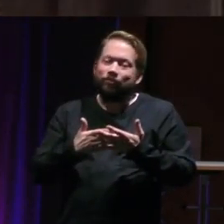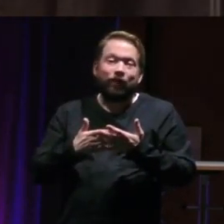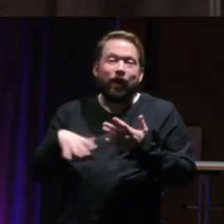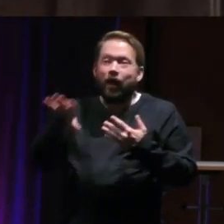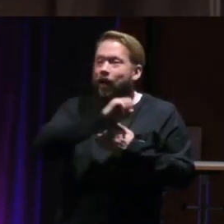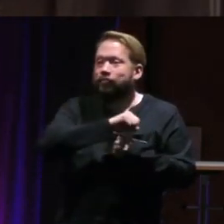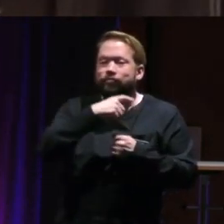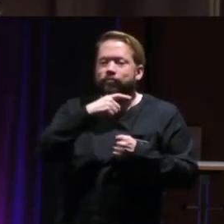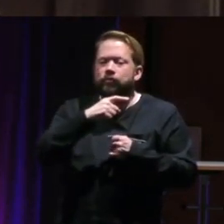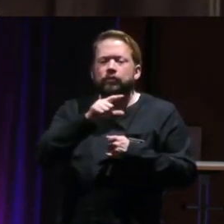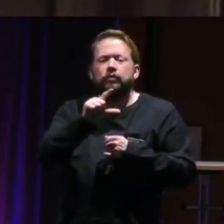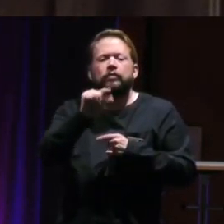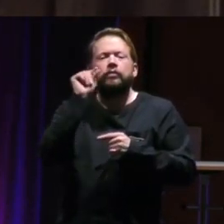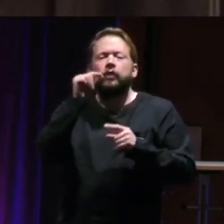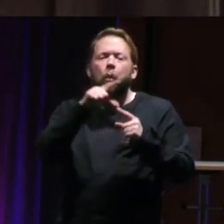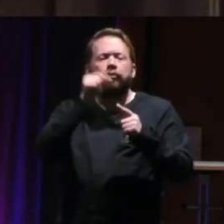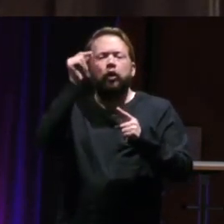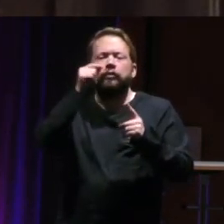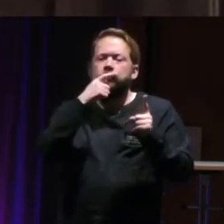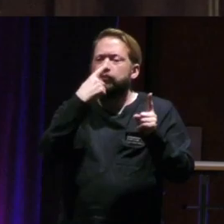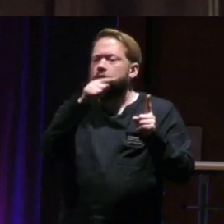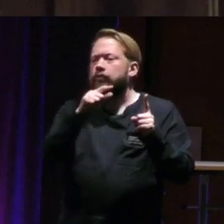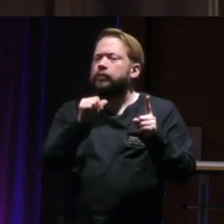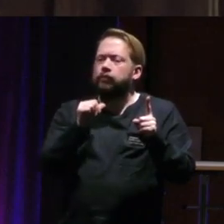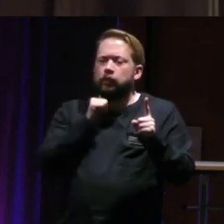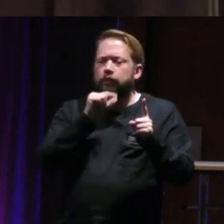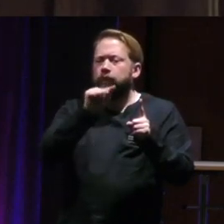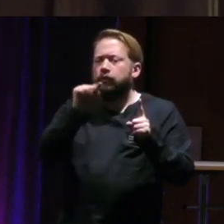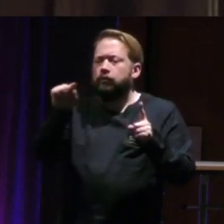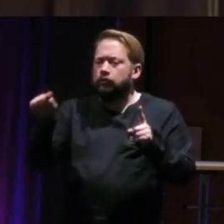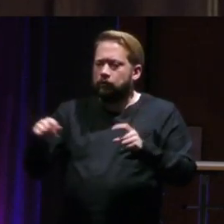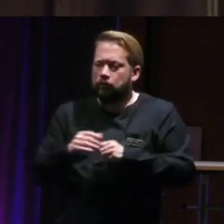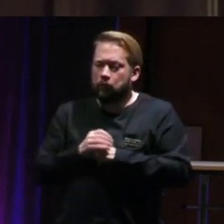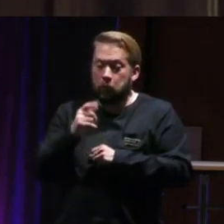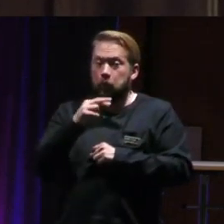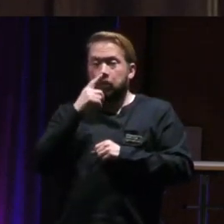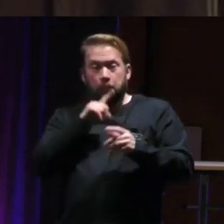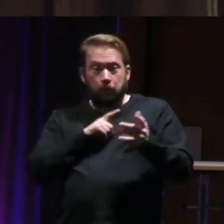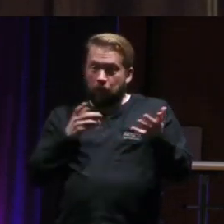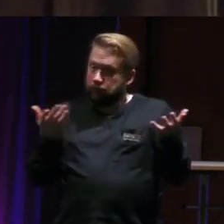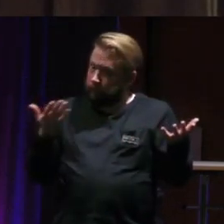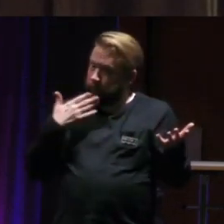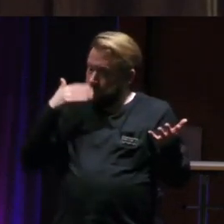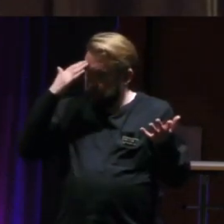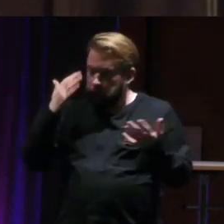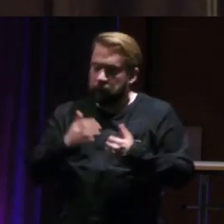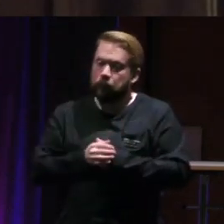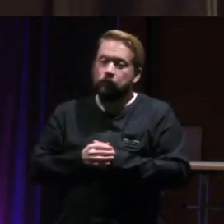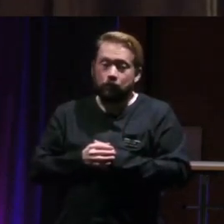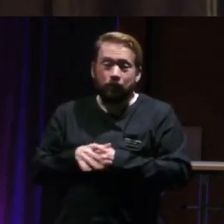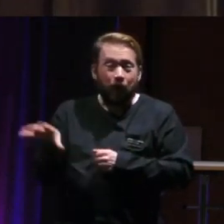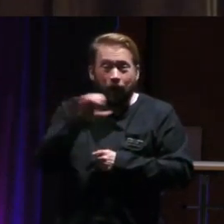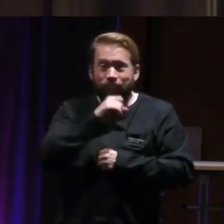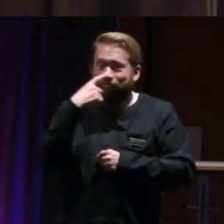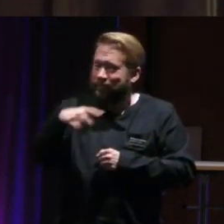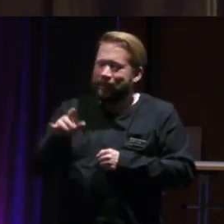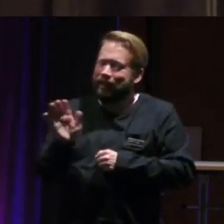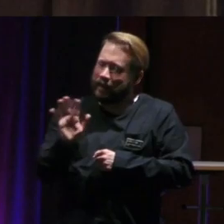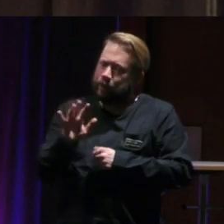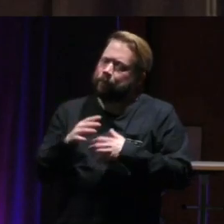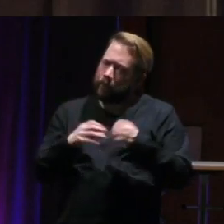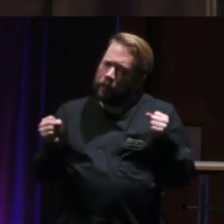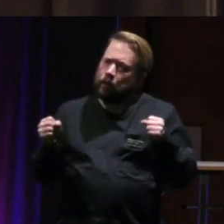people, and you can be among them. But of course, it's not a total terror, but no. But it's frightening